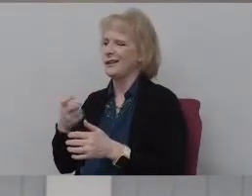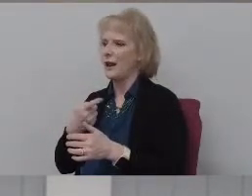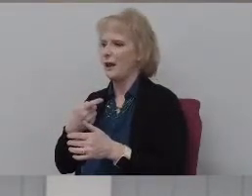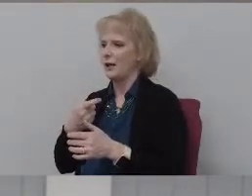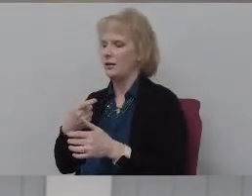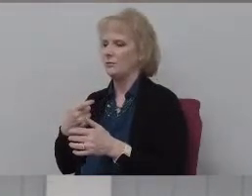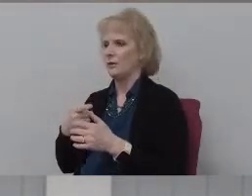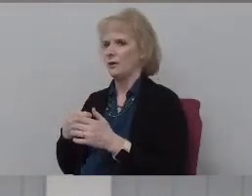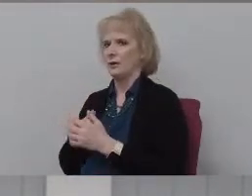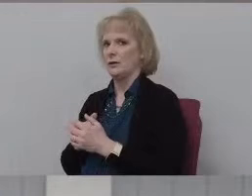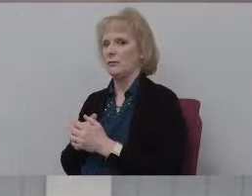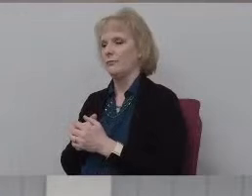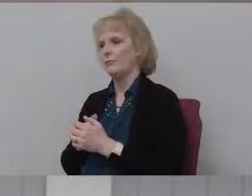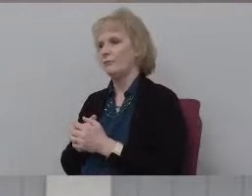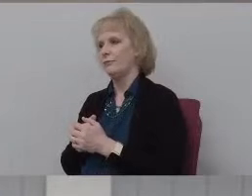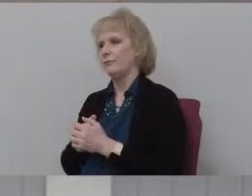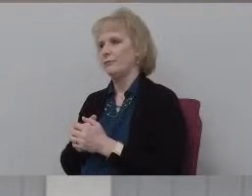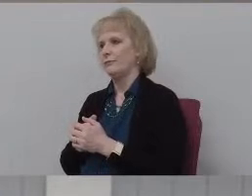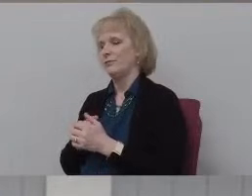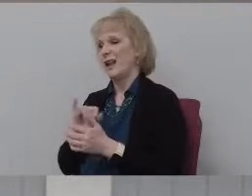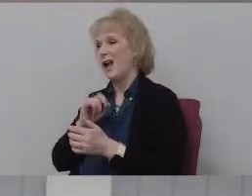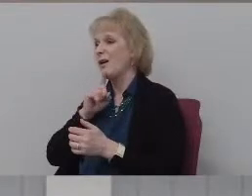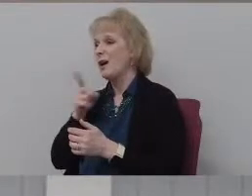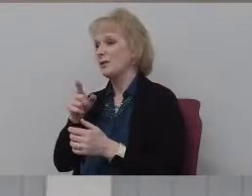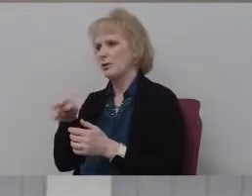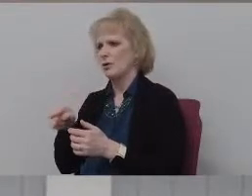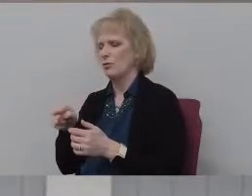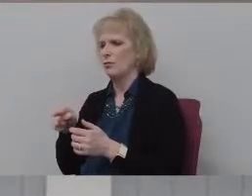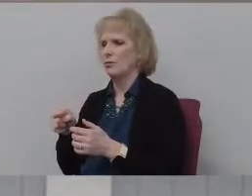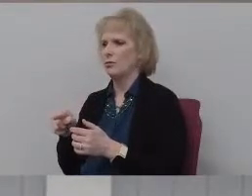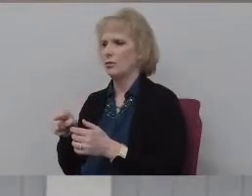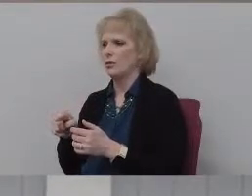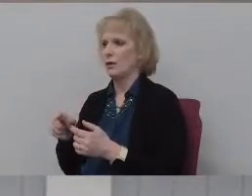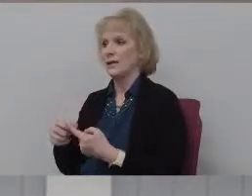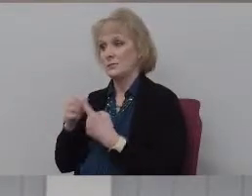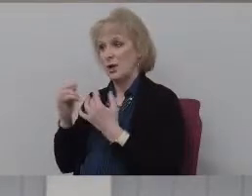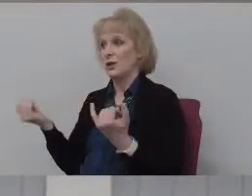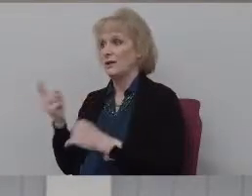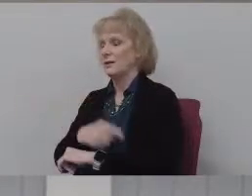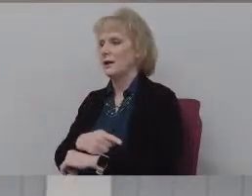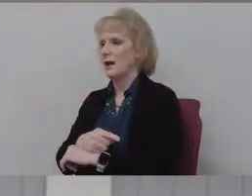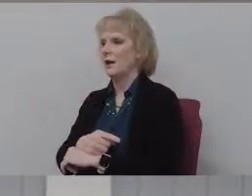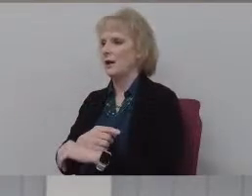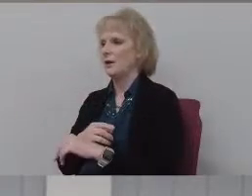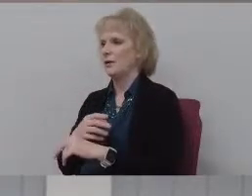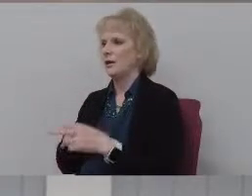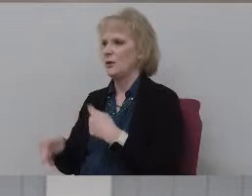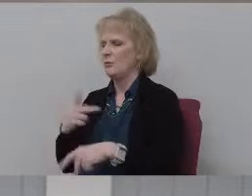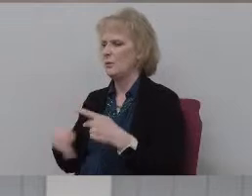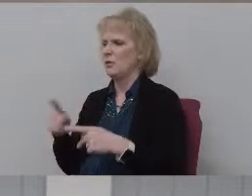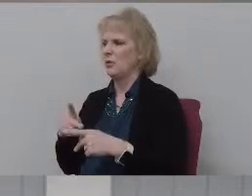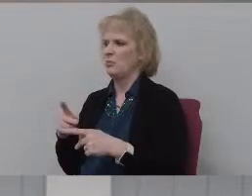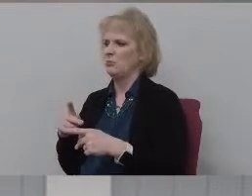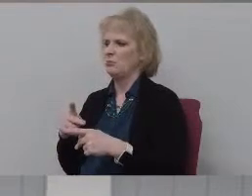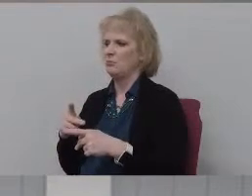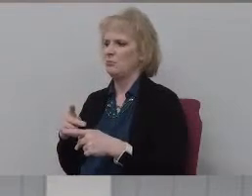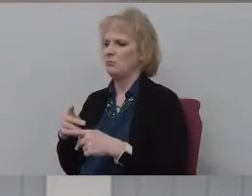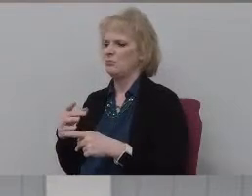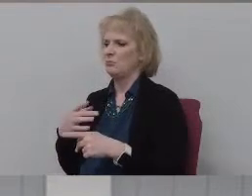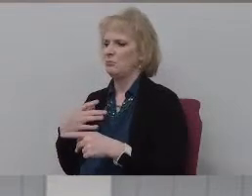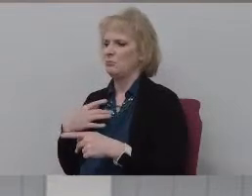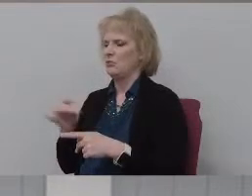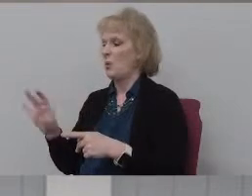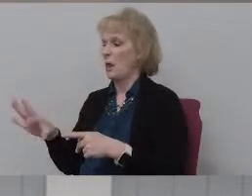And frankly, I'll be honest with you, I find, especially today, people I think don't like